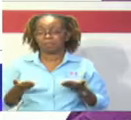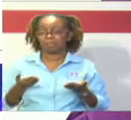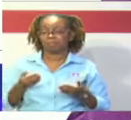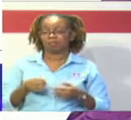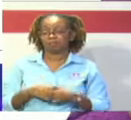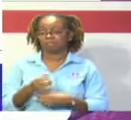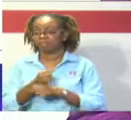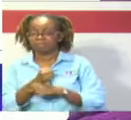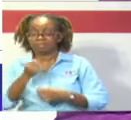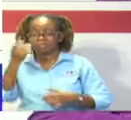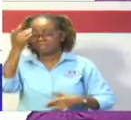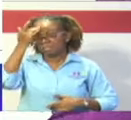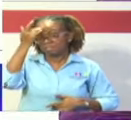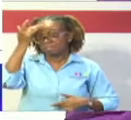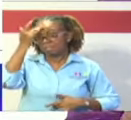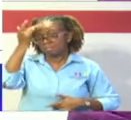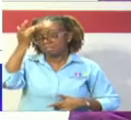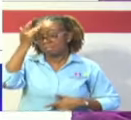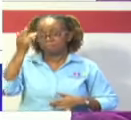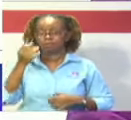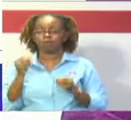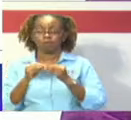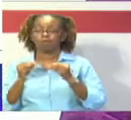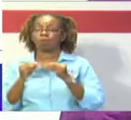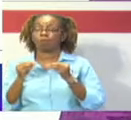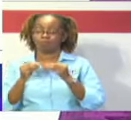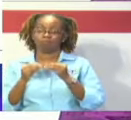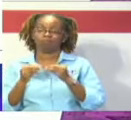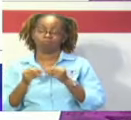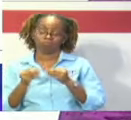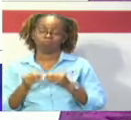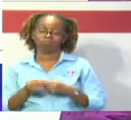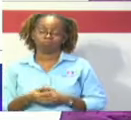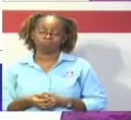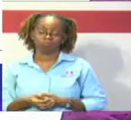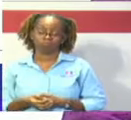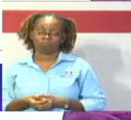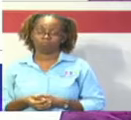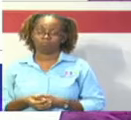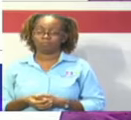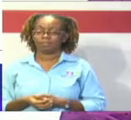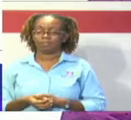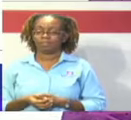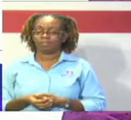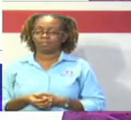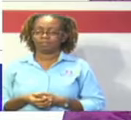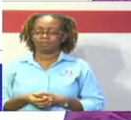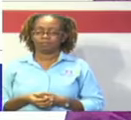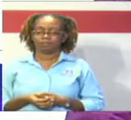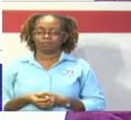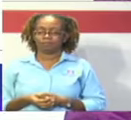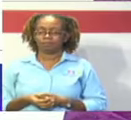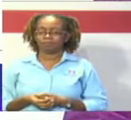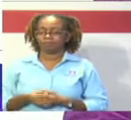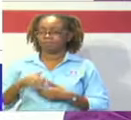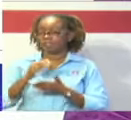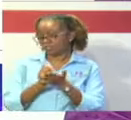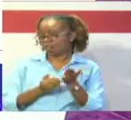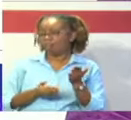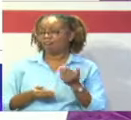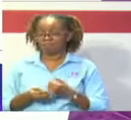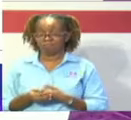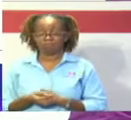with a version of the virus that has different properties. And some of these properties are obviously of public health concern. And